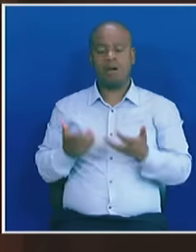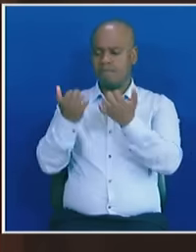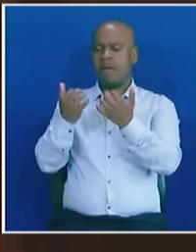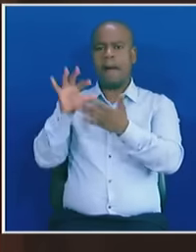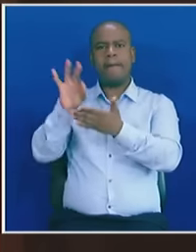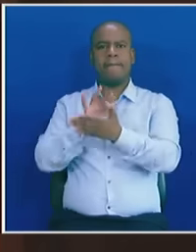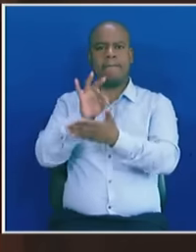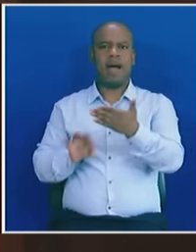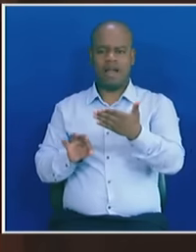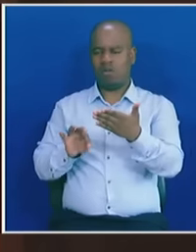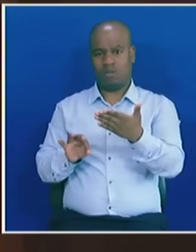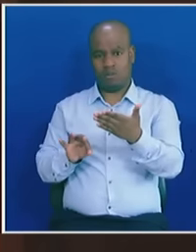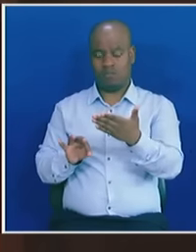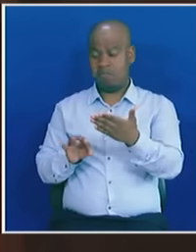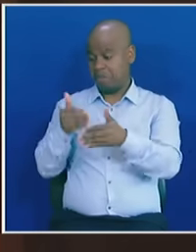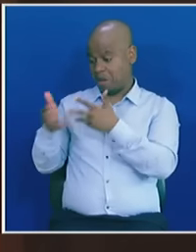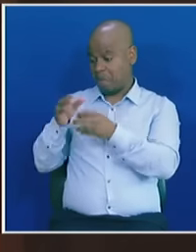Any political party,